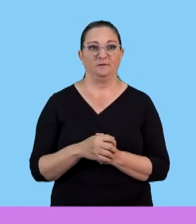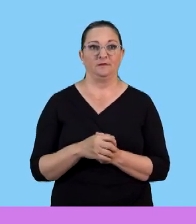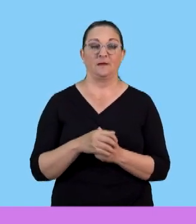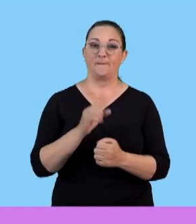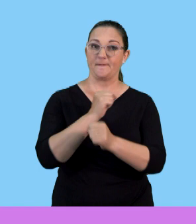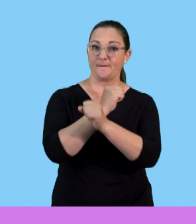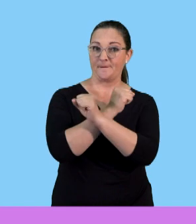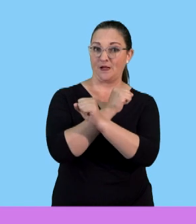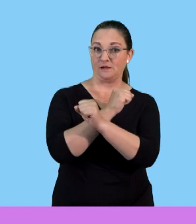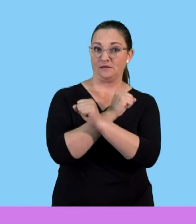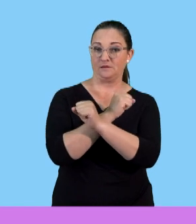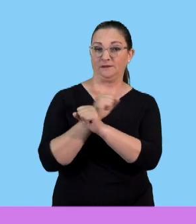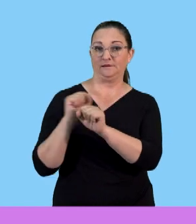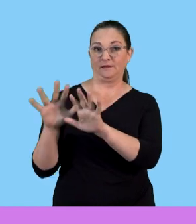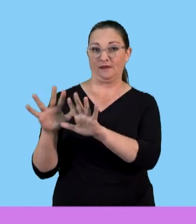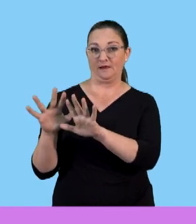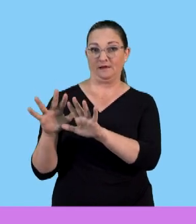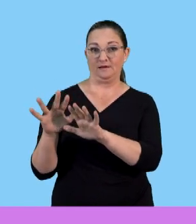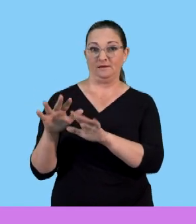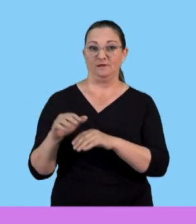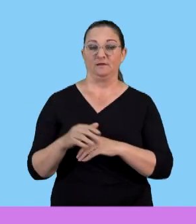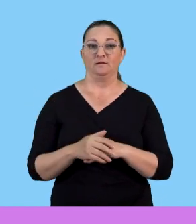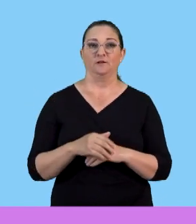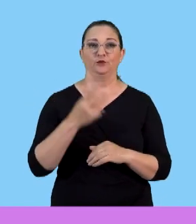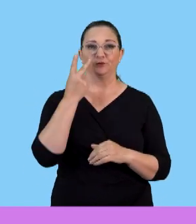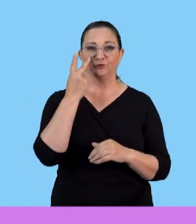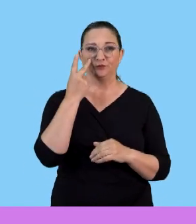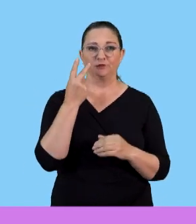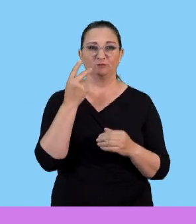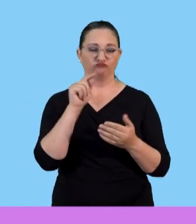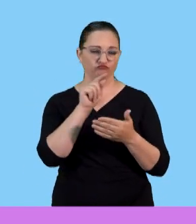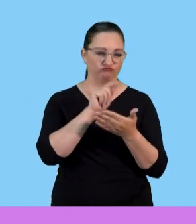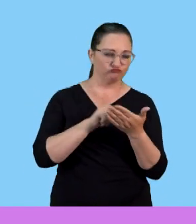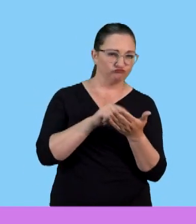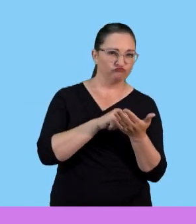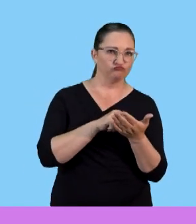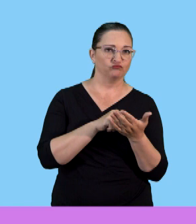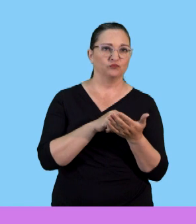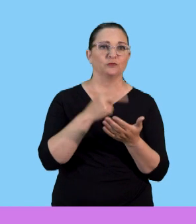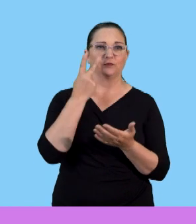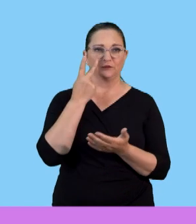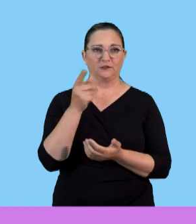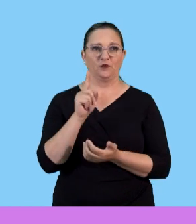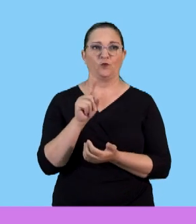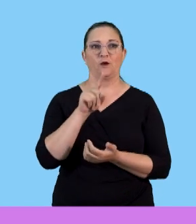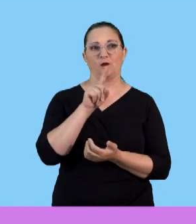and multiply by 10 to get the number of minutes. So if you work that out, it will give you